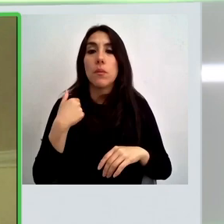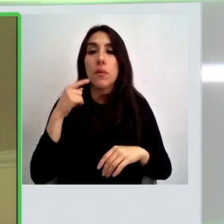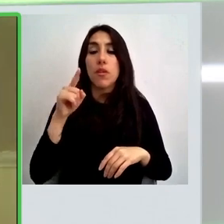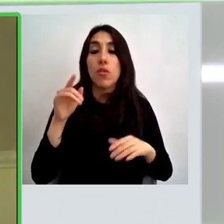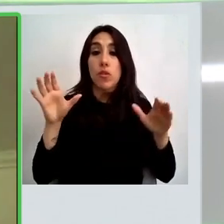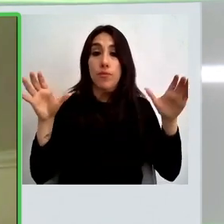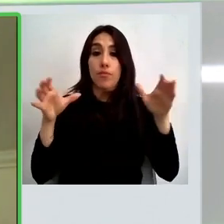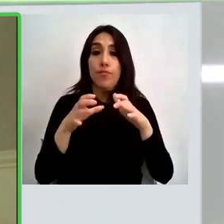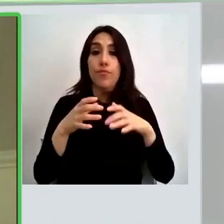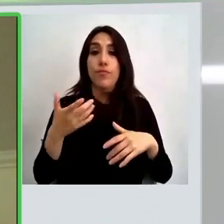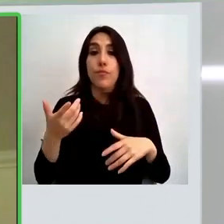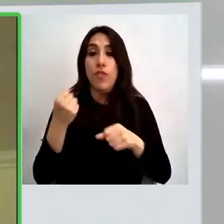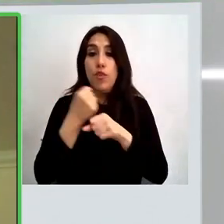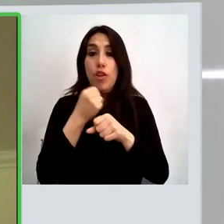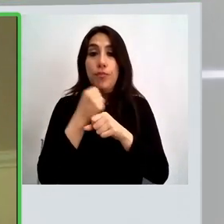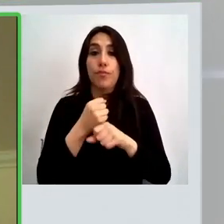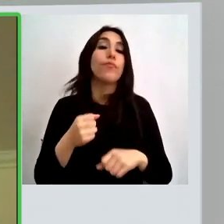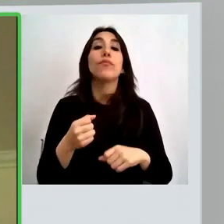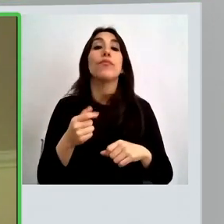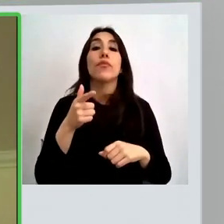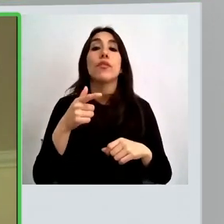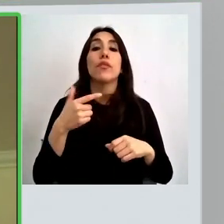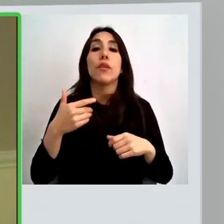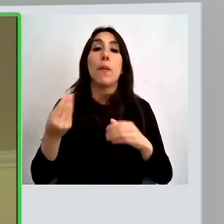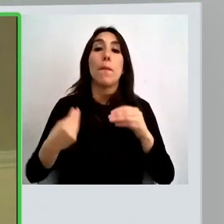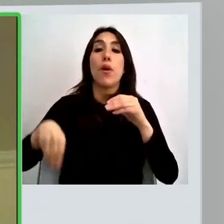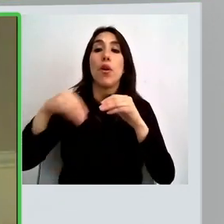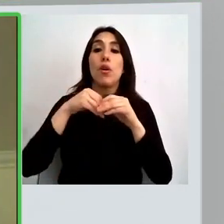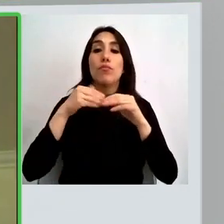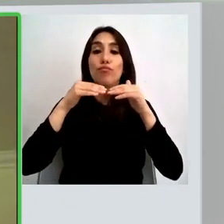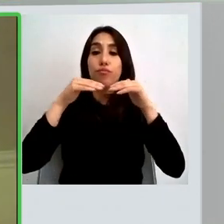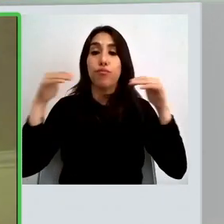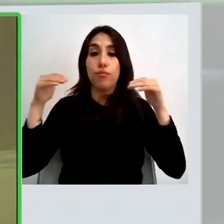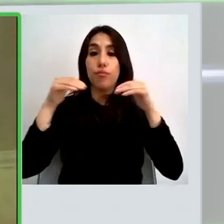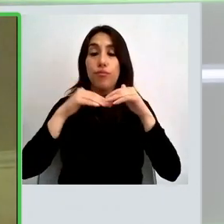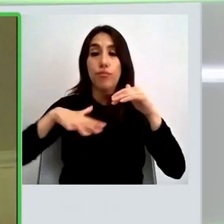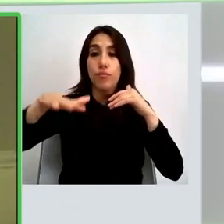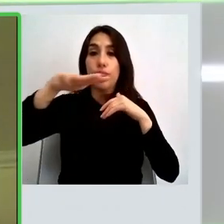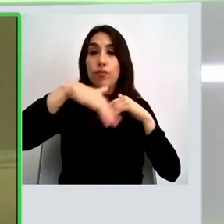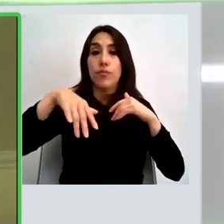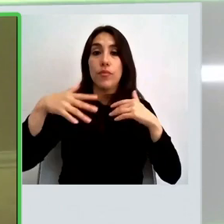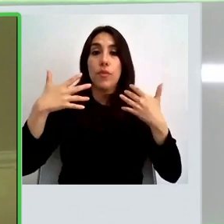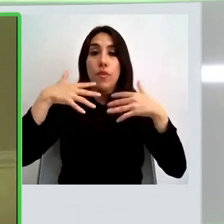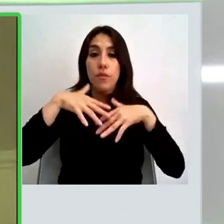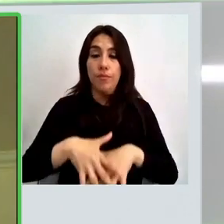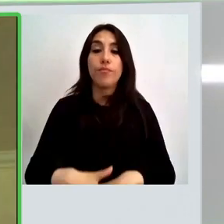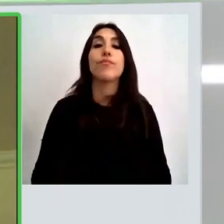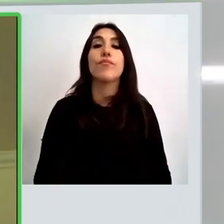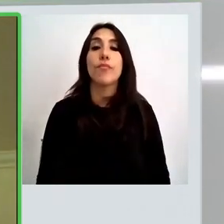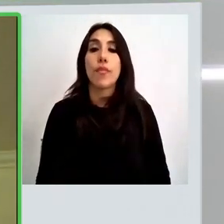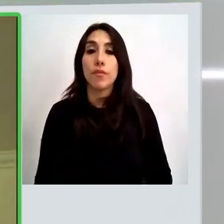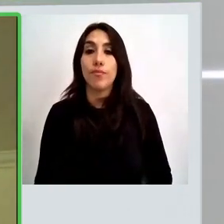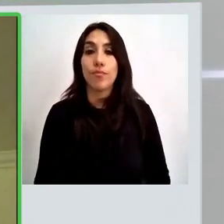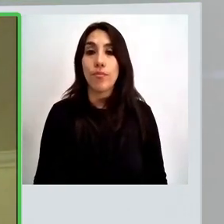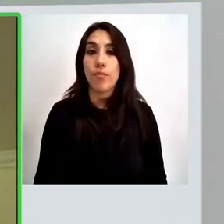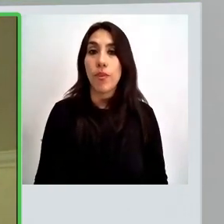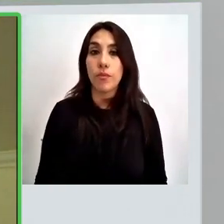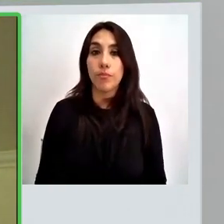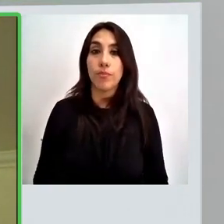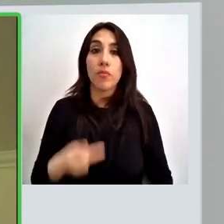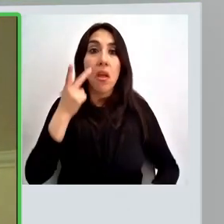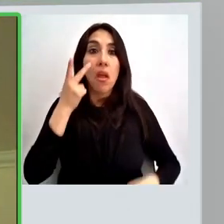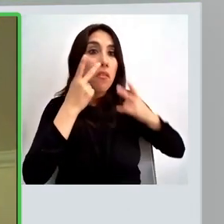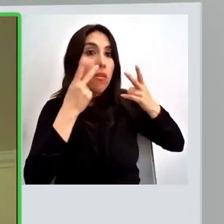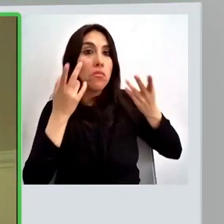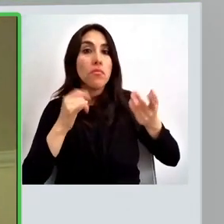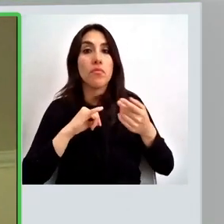more fully integrated, and found that that workers who were not disabled